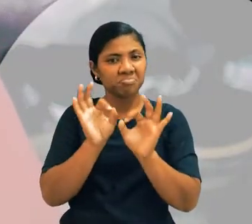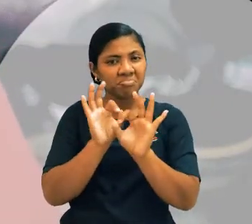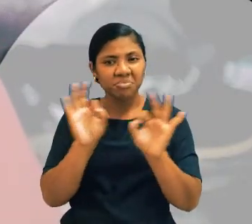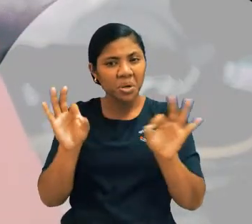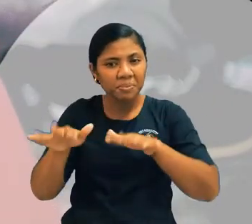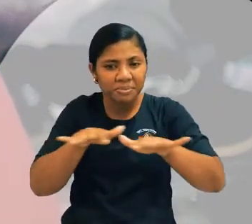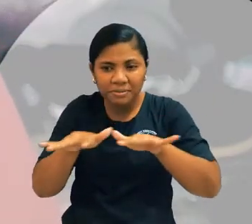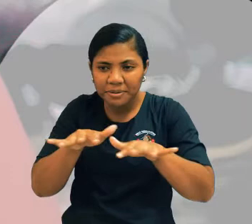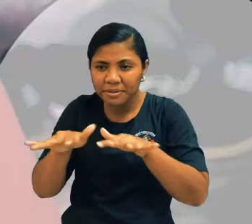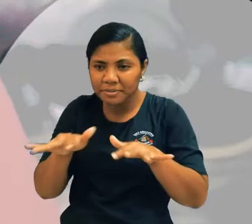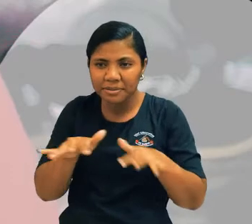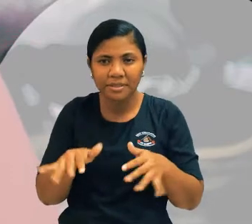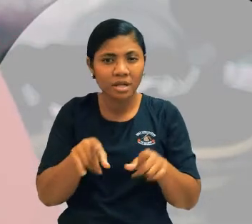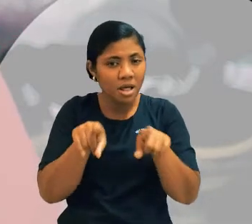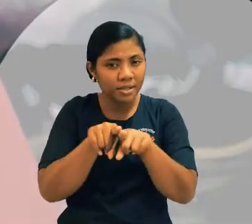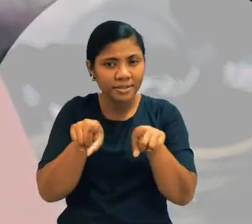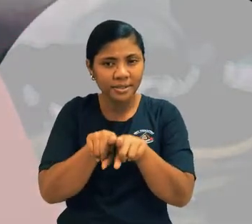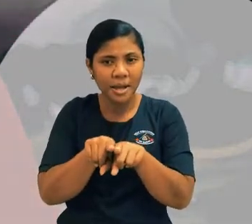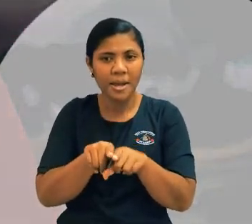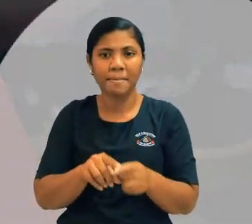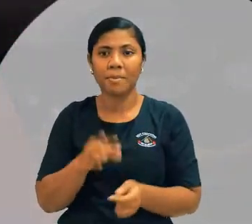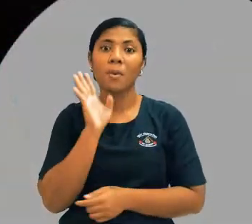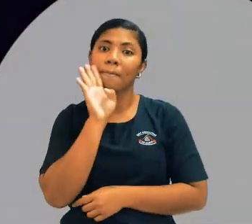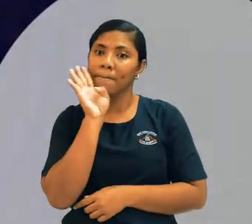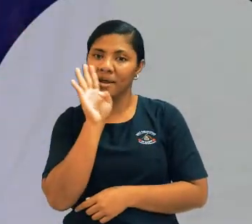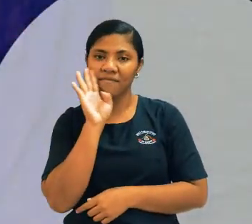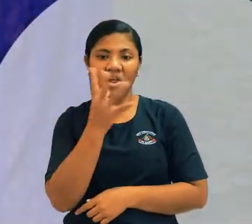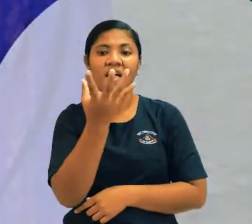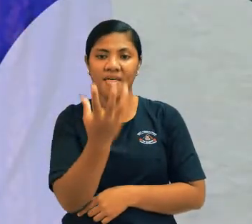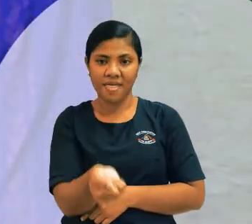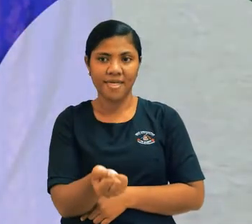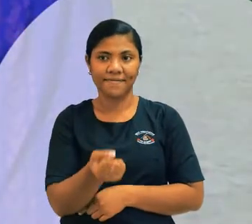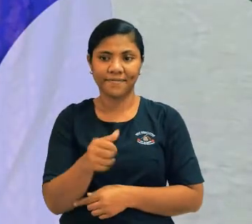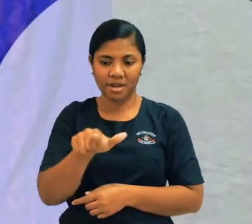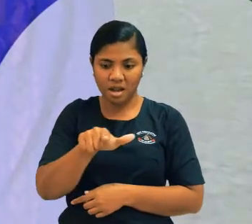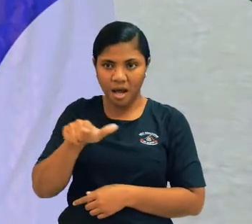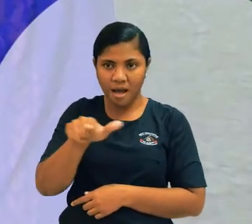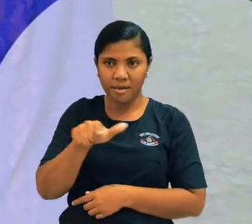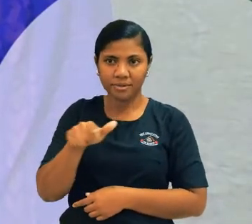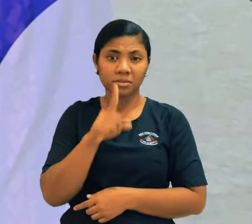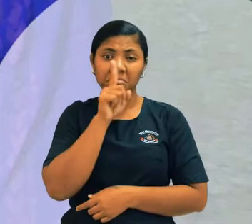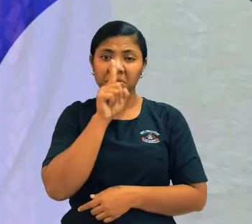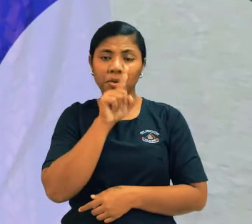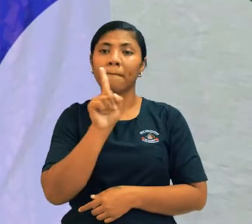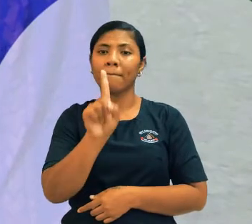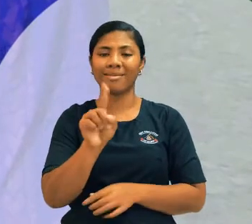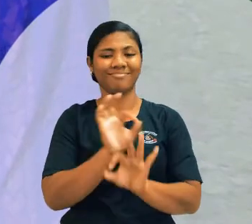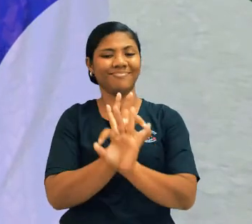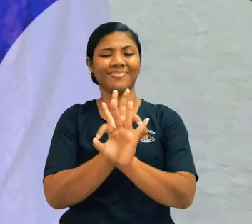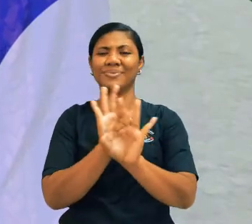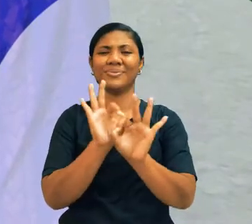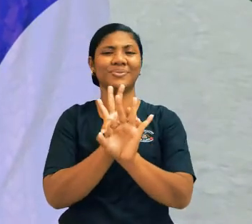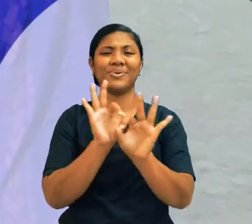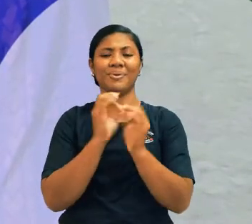or at the bars, then that's when we get busy. Our Pepe is Sarah, who runs Samoana Beach Bungalows together with